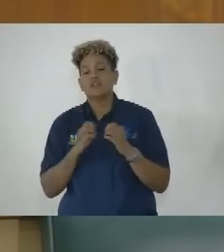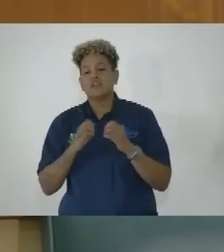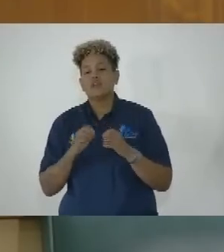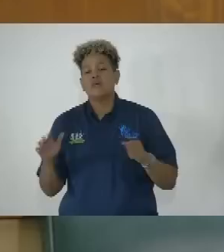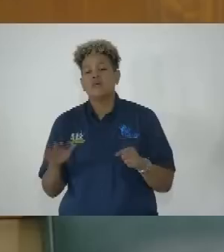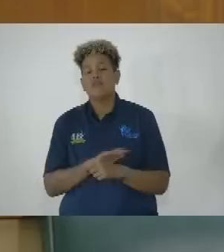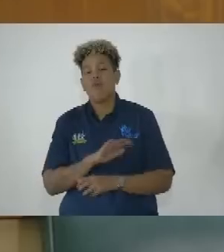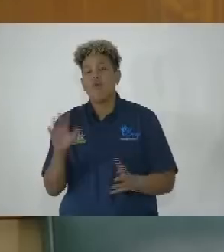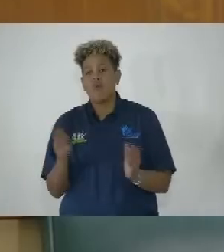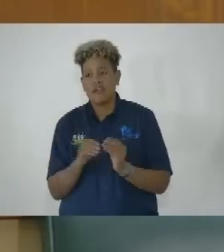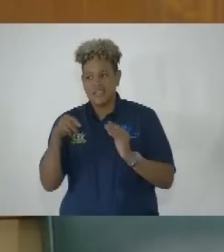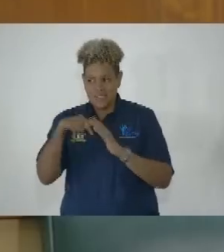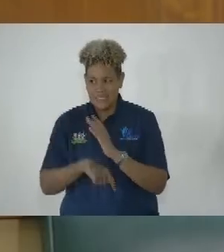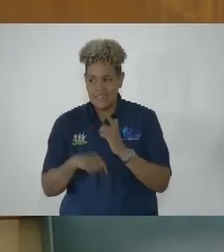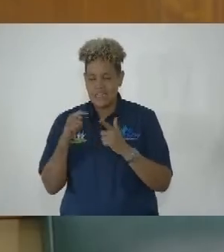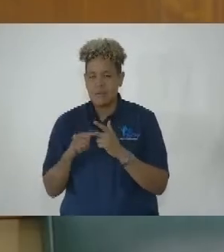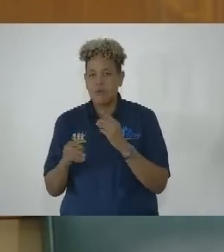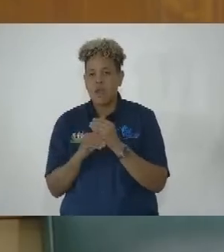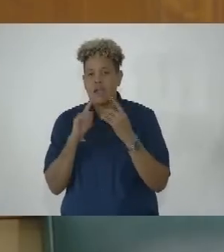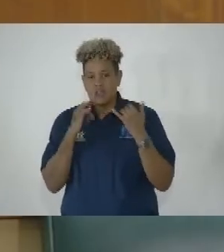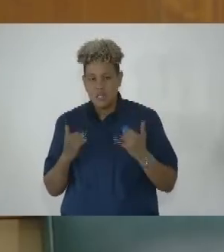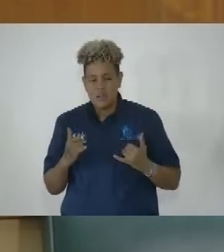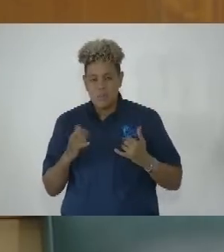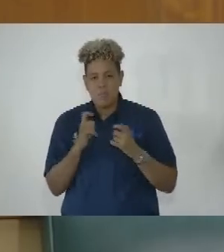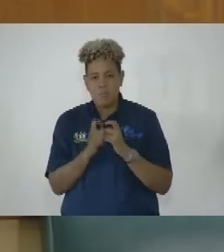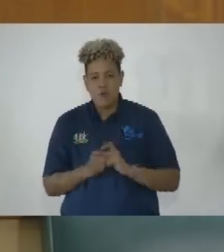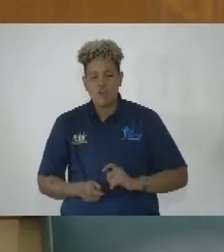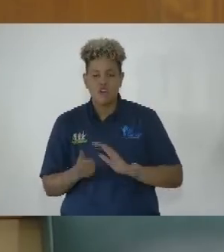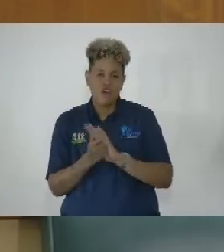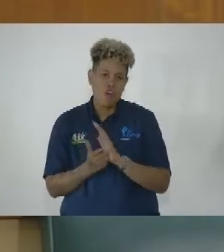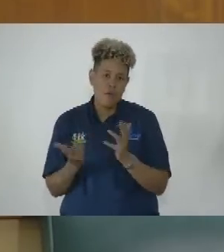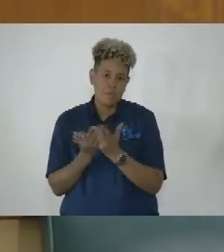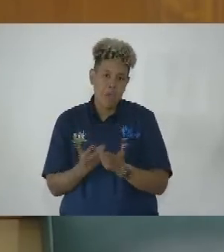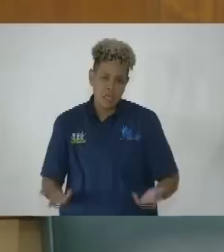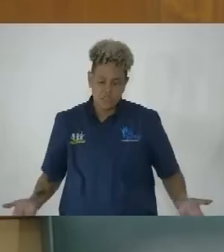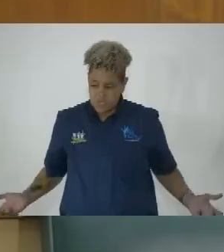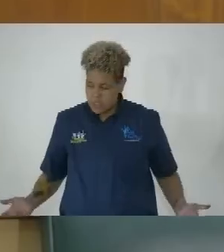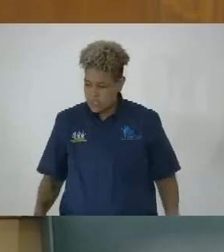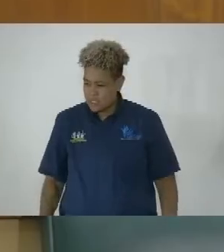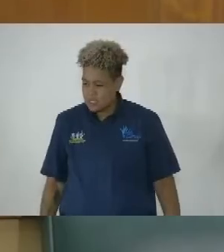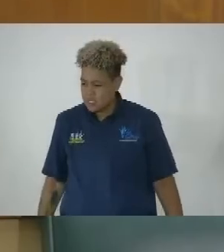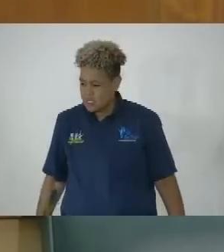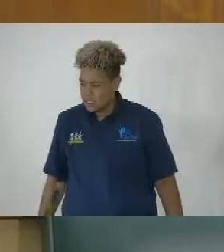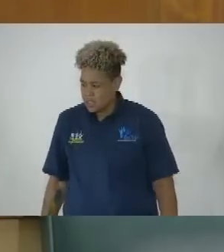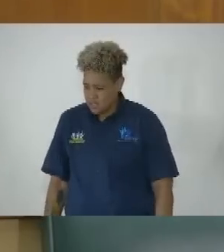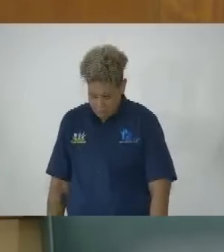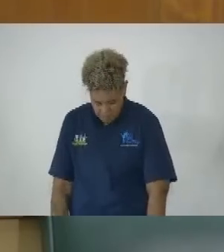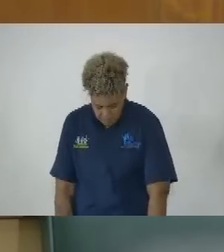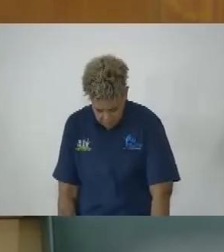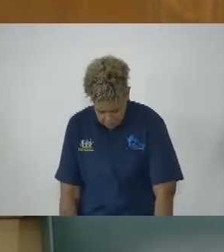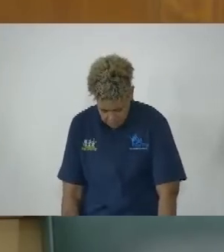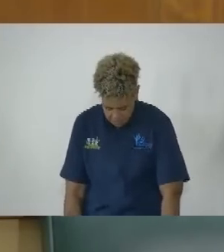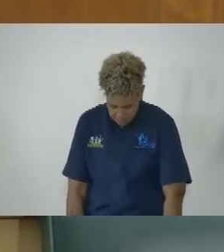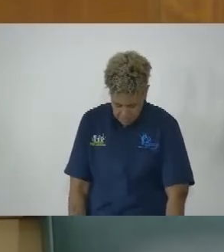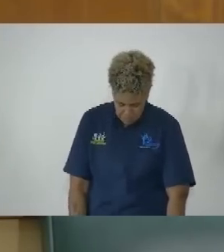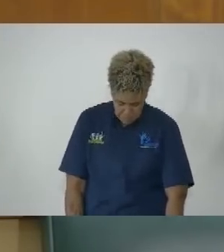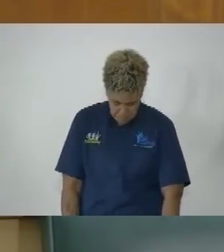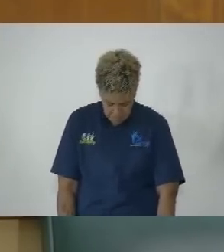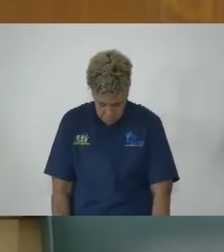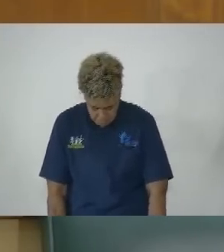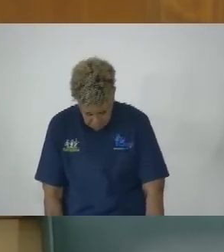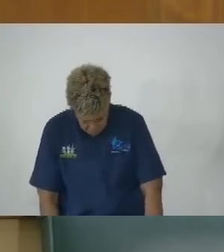full, detailed, and modern piece of legislation. And whereas,